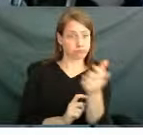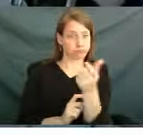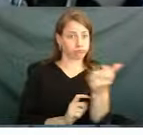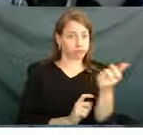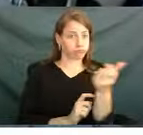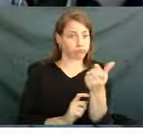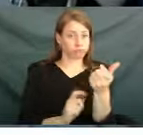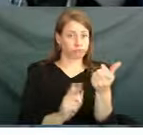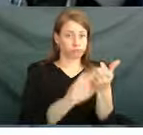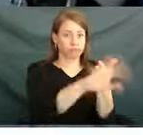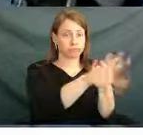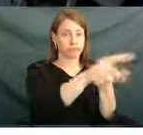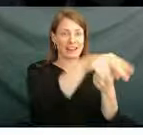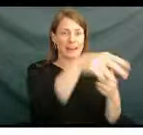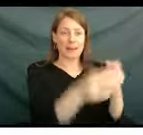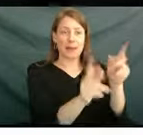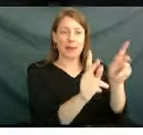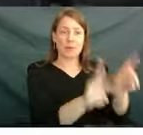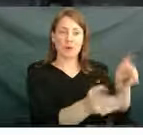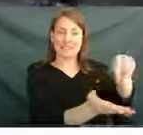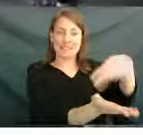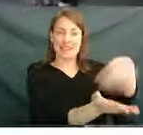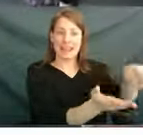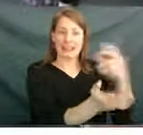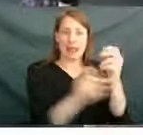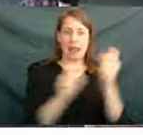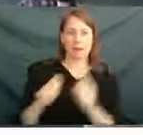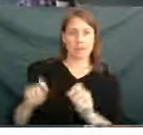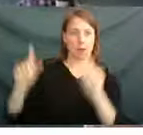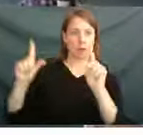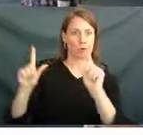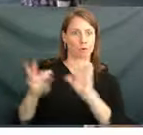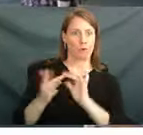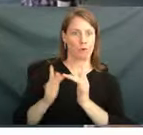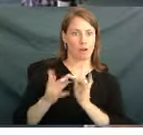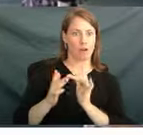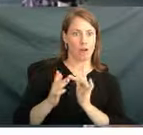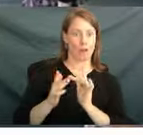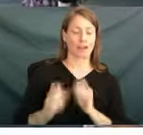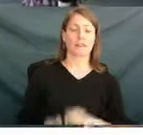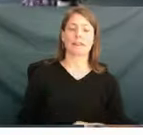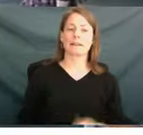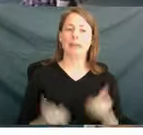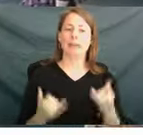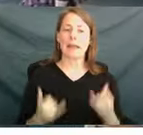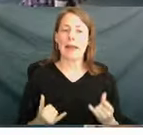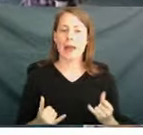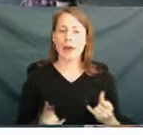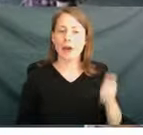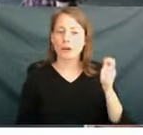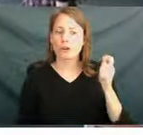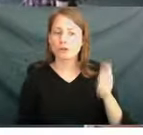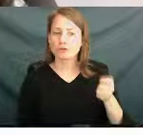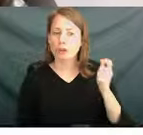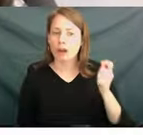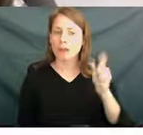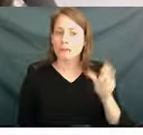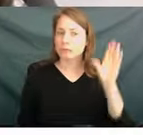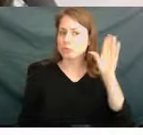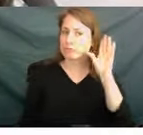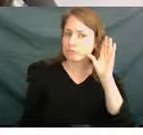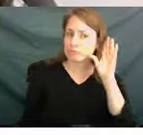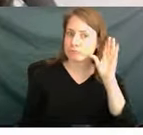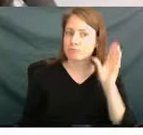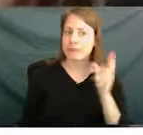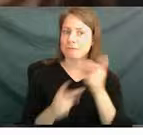cyberbully. It's a completely fictional scenario that's been created by the pupils themselves, after being asked to consider different